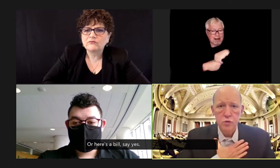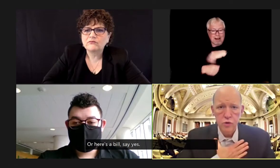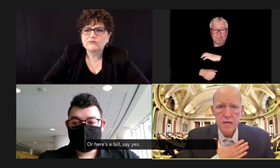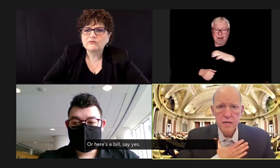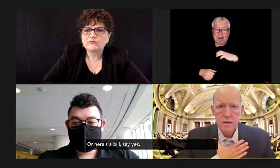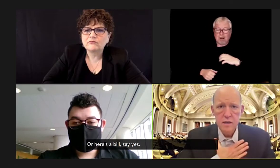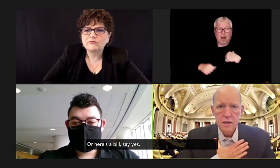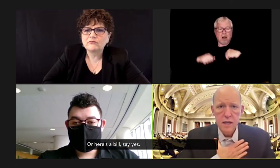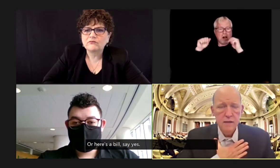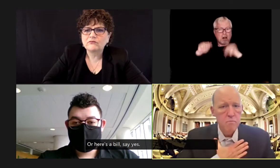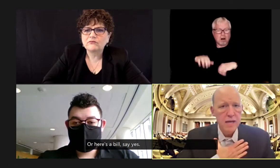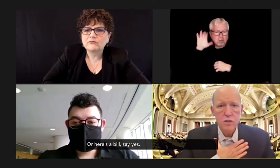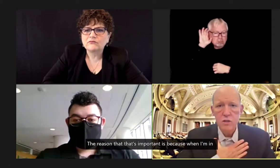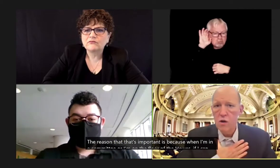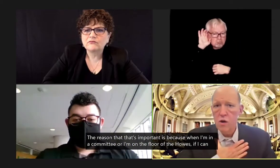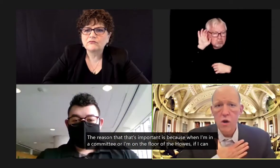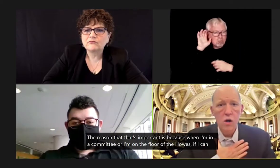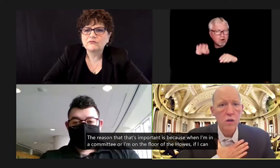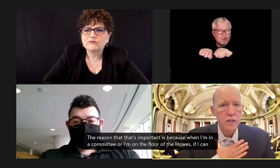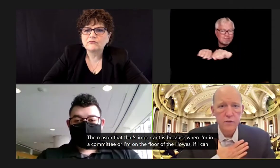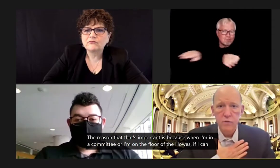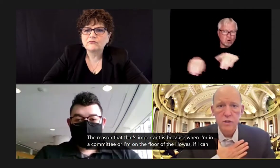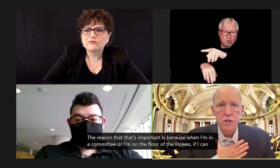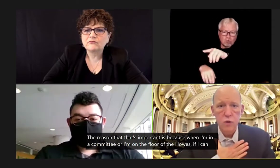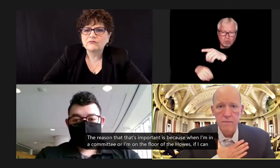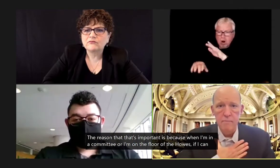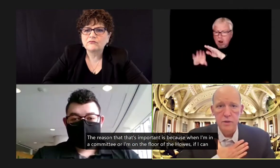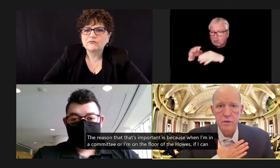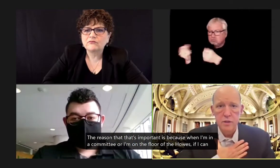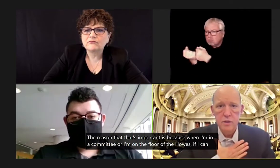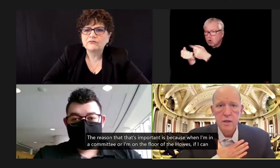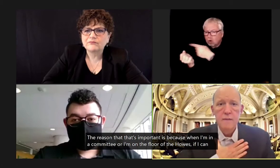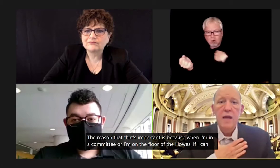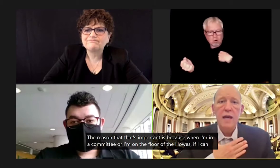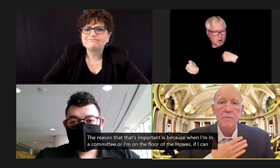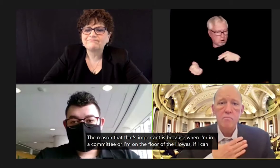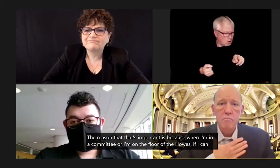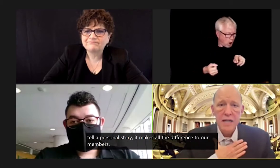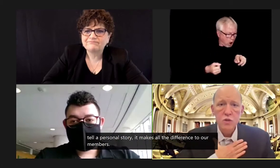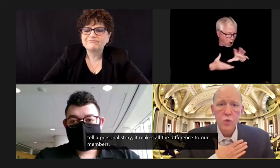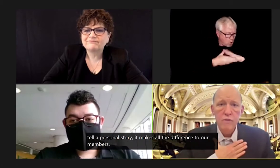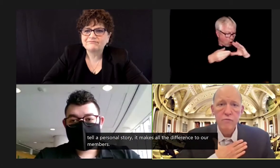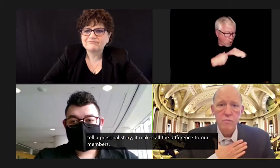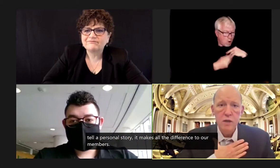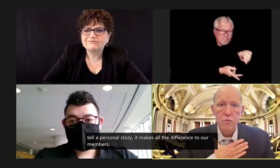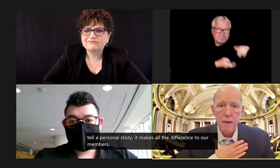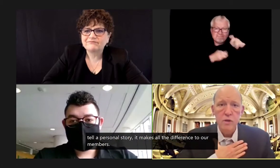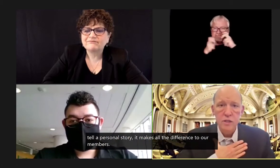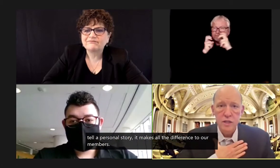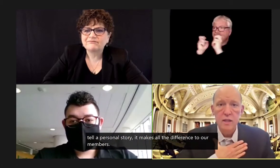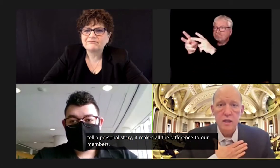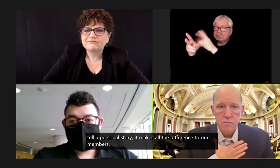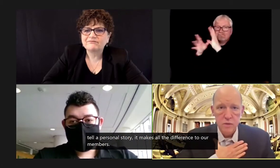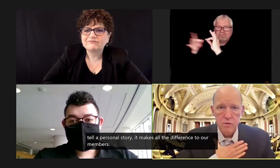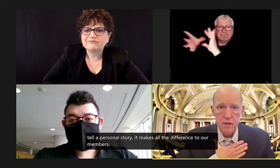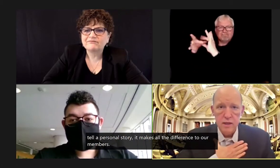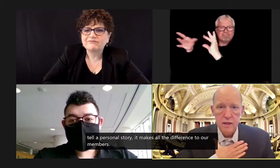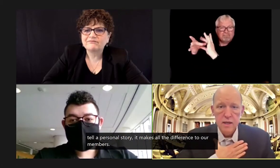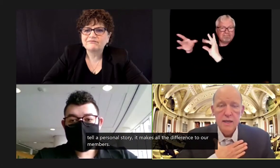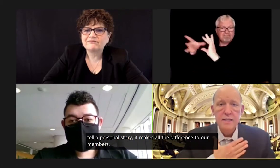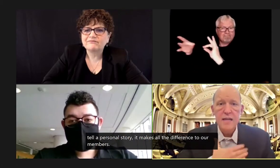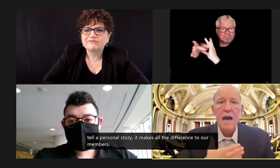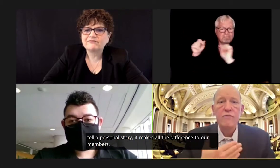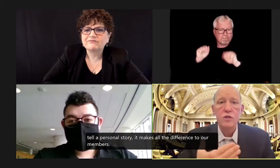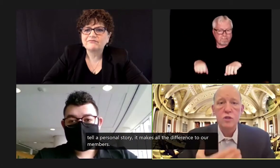personal story, it makes all the difference to our members. And the best way for me to represent the